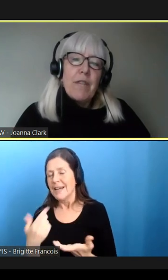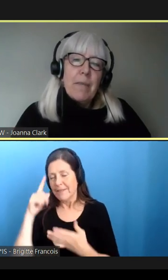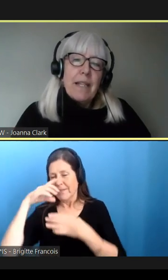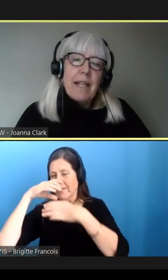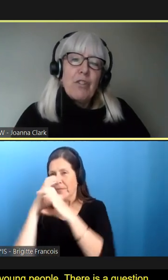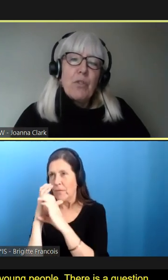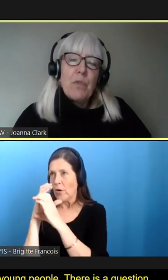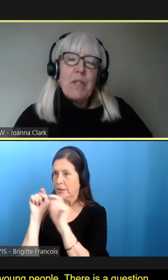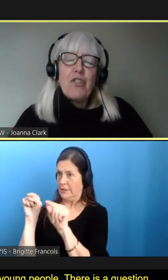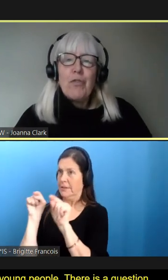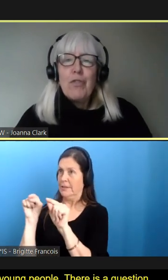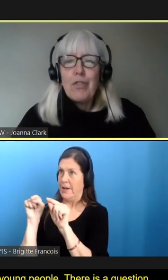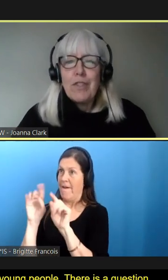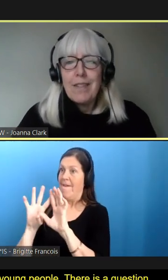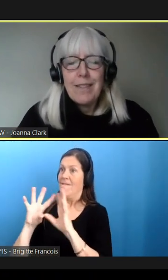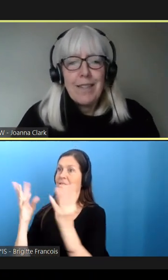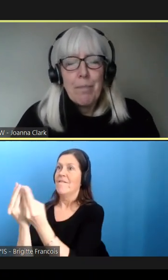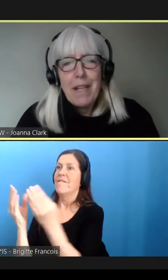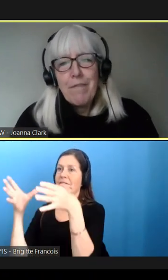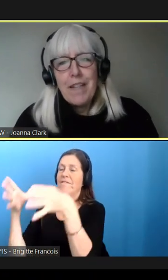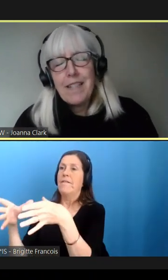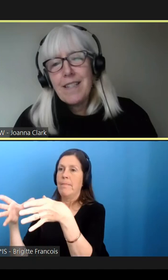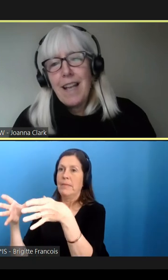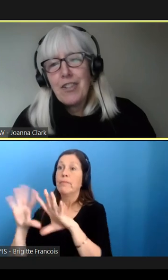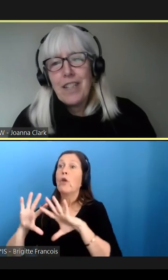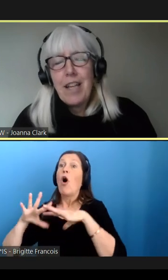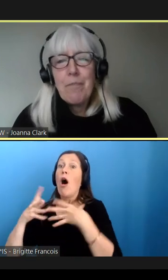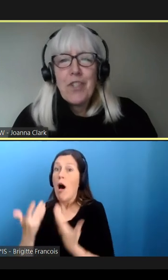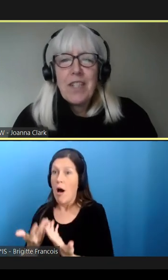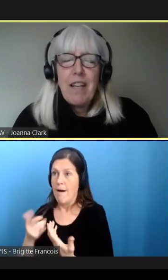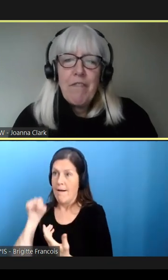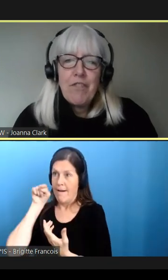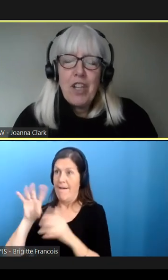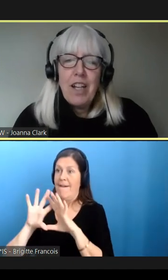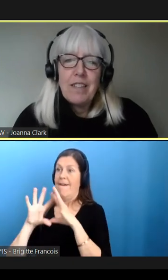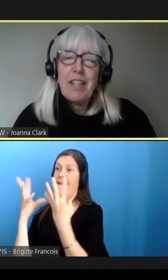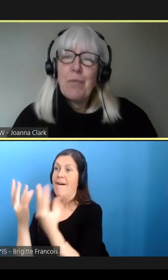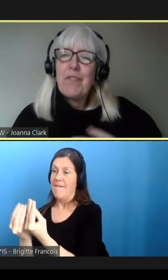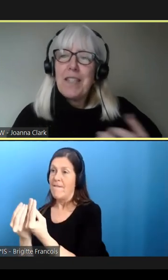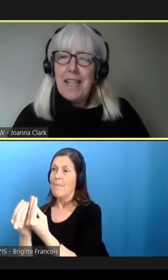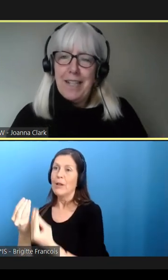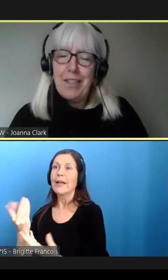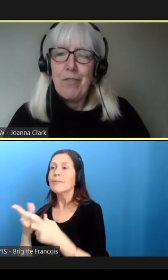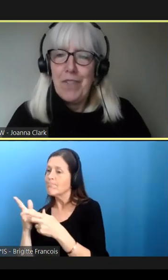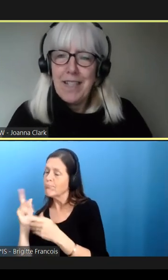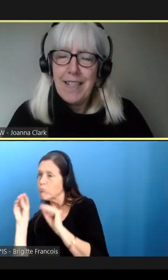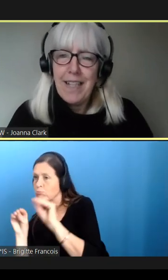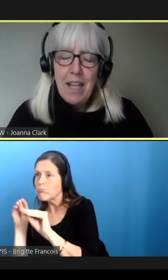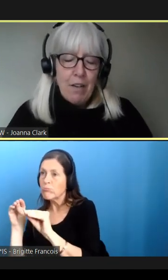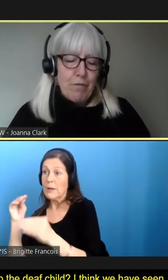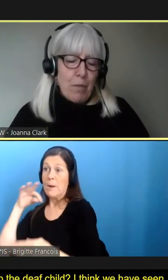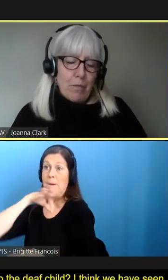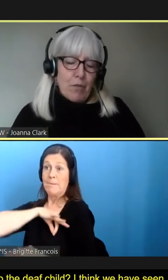the family, how can we be sure that the benefits actually come to the deaf child? I think we've seen that,